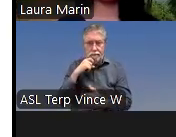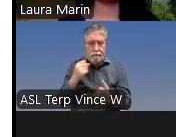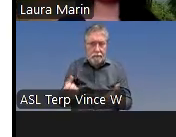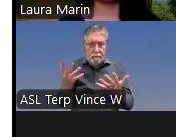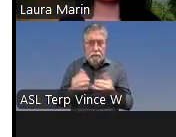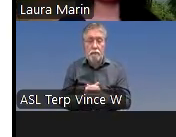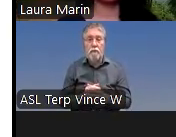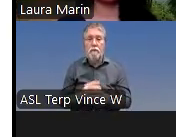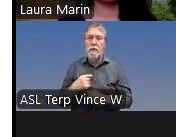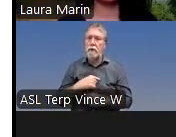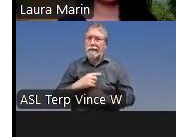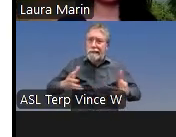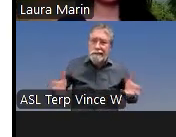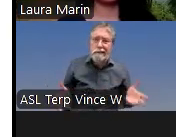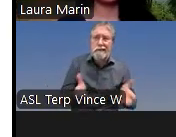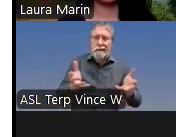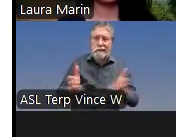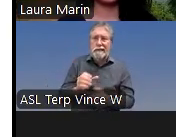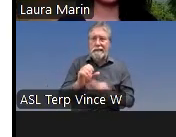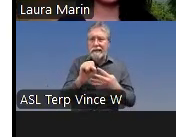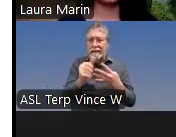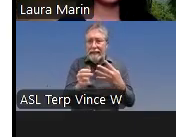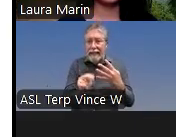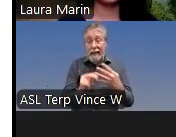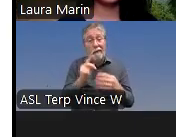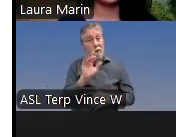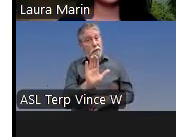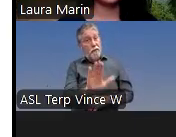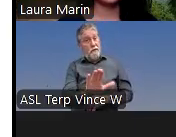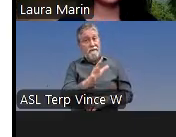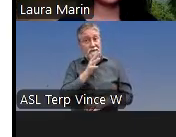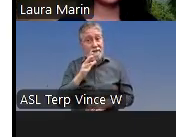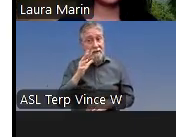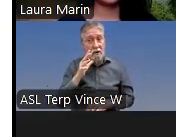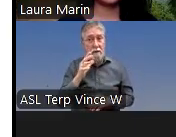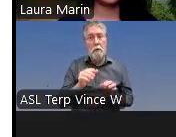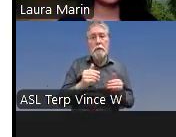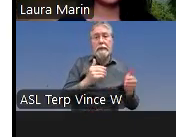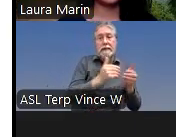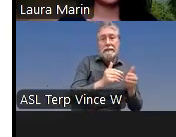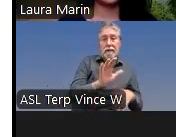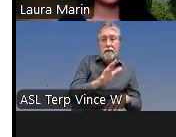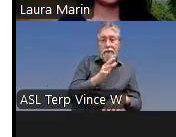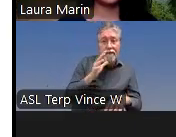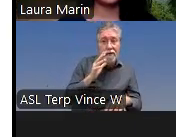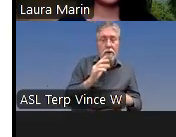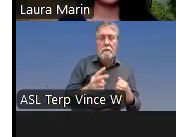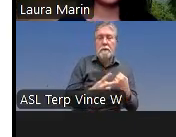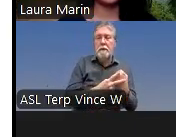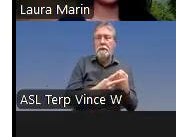SCAN as an on-farm or farm adjacent conservation decision support tool, and we have an agreement